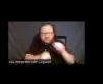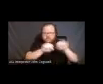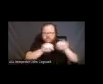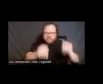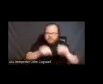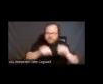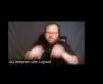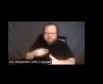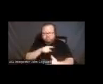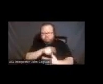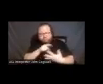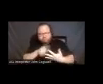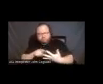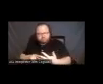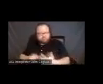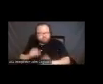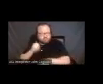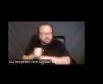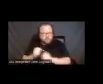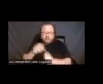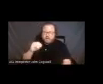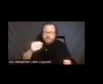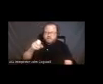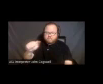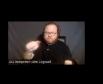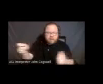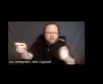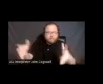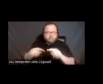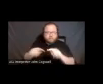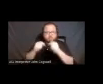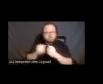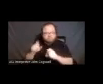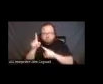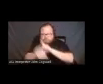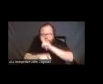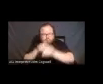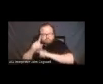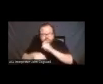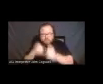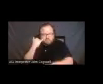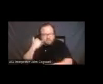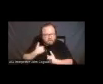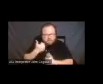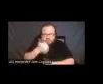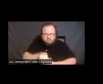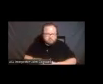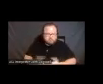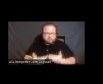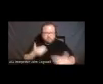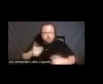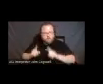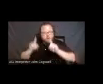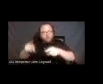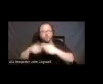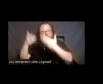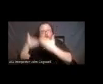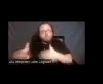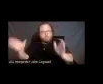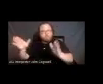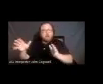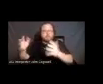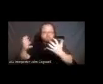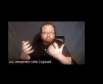talk to MISA administration team to ask whatever questions they may have before attending the public hearing and offer testimony.